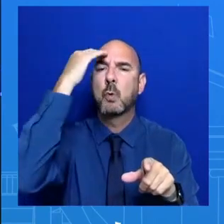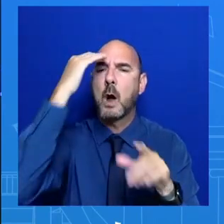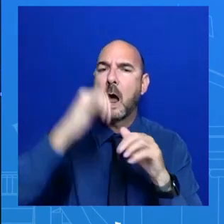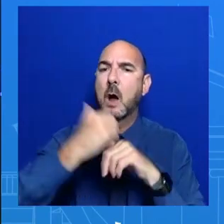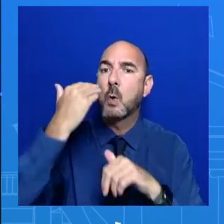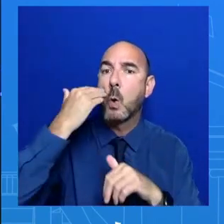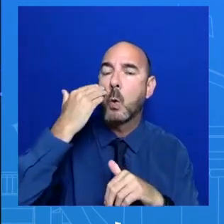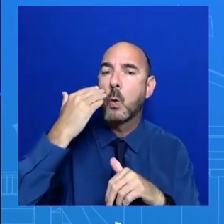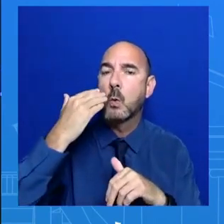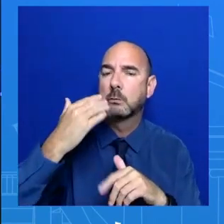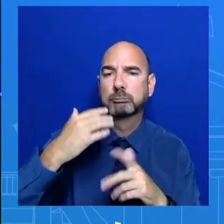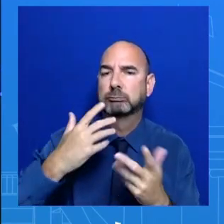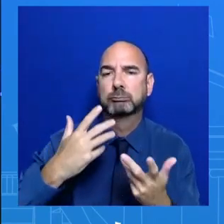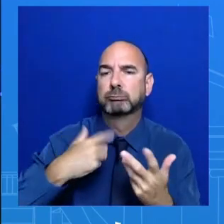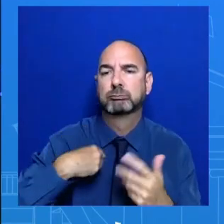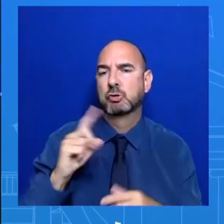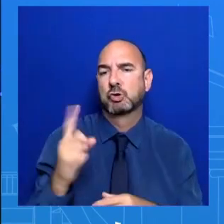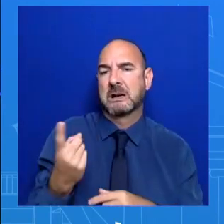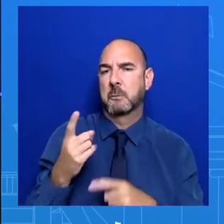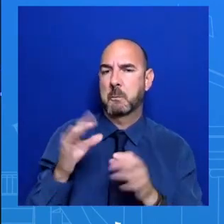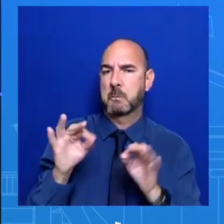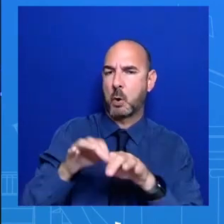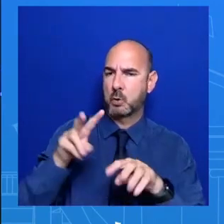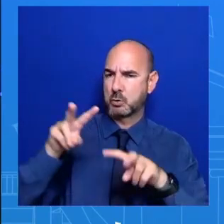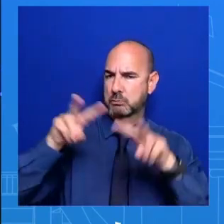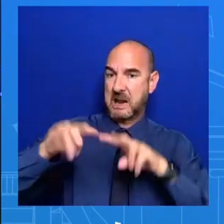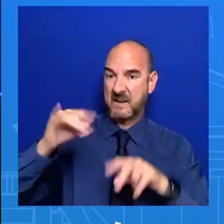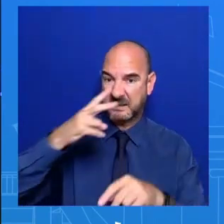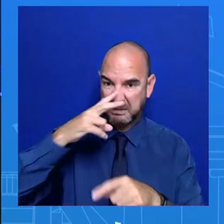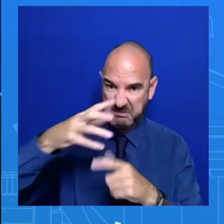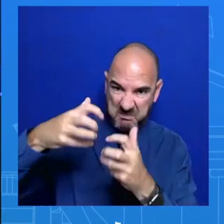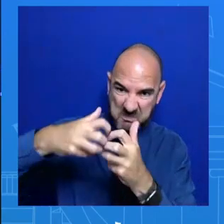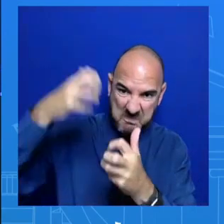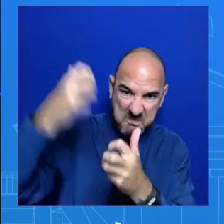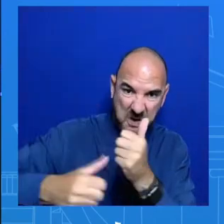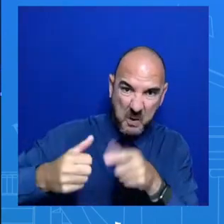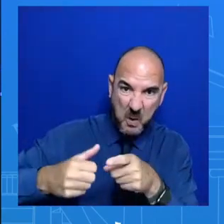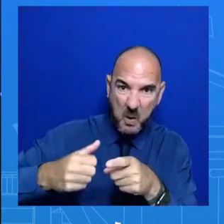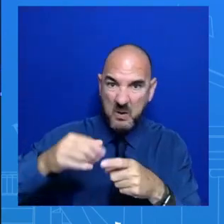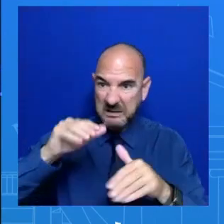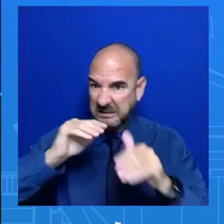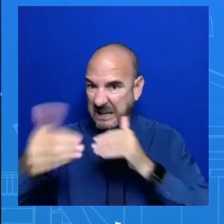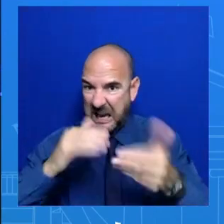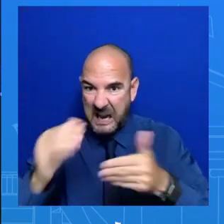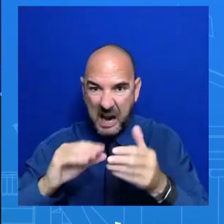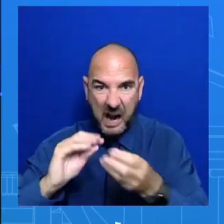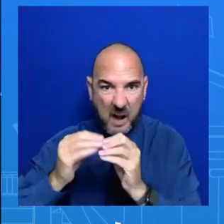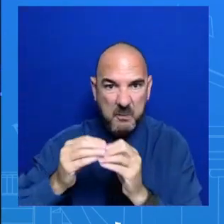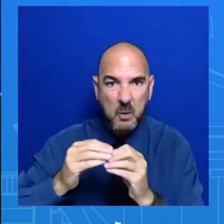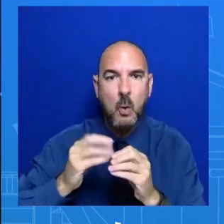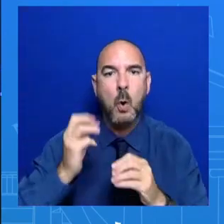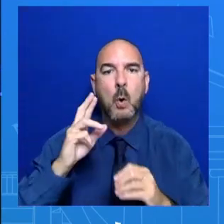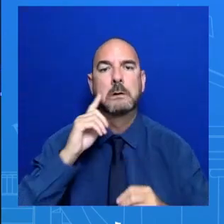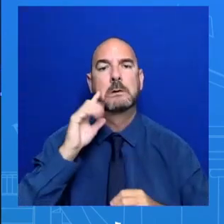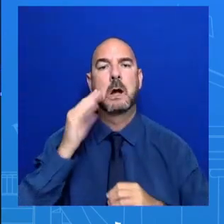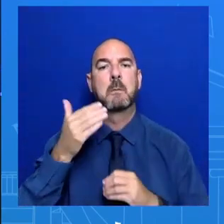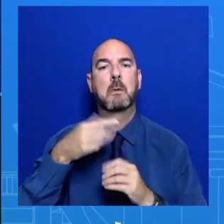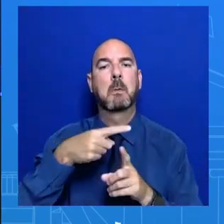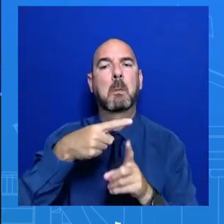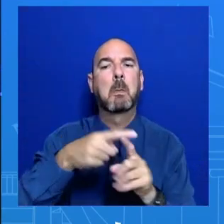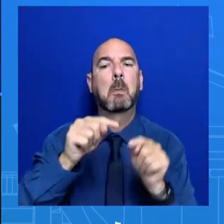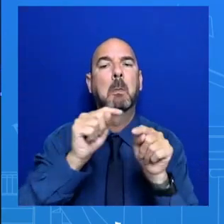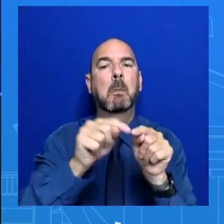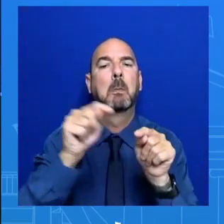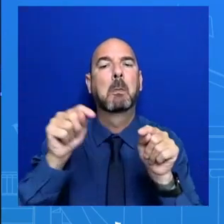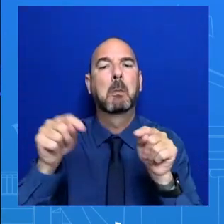is a lot of death and destruction from this operation or if it is more precise and proportional. And we will see that unfold. And we will